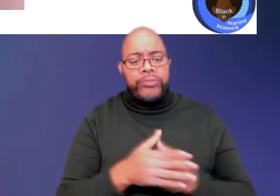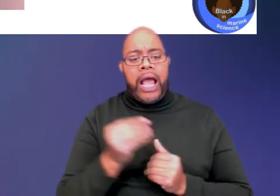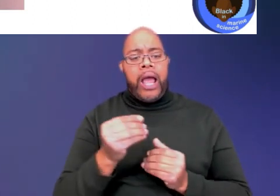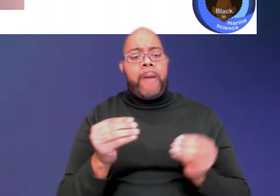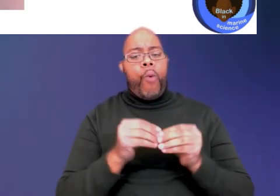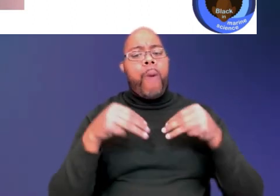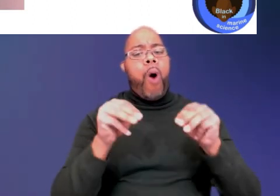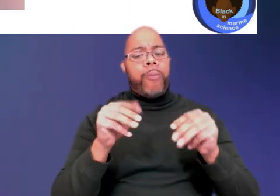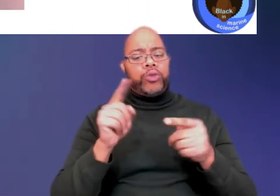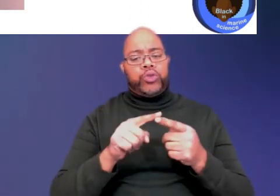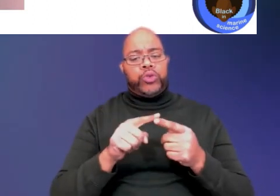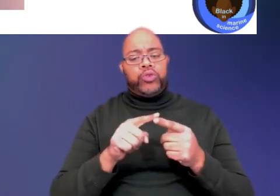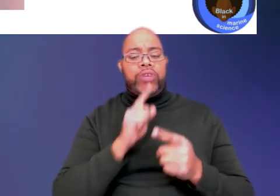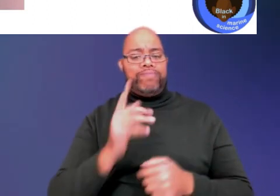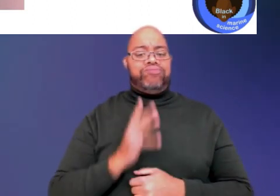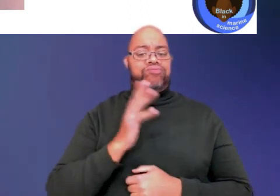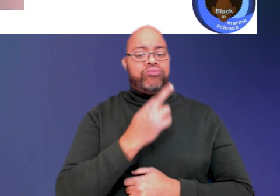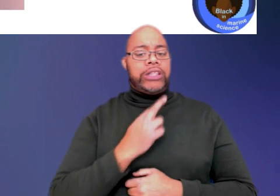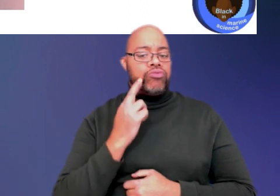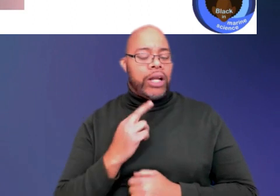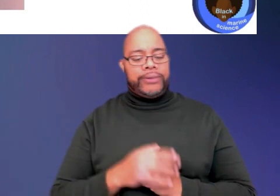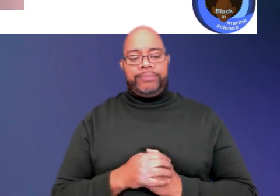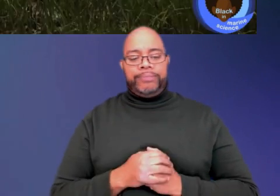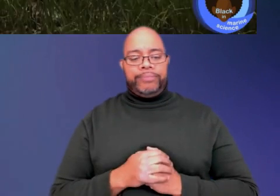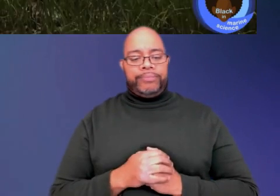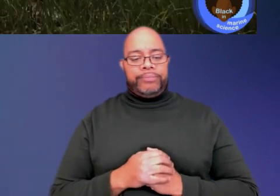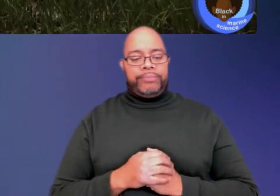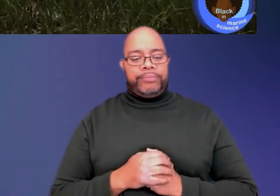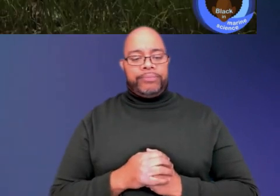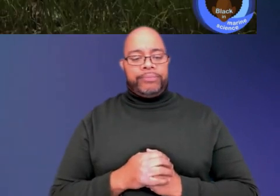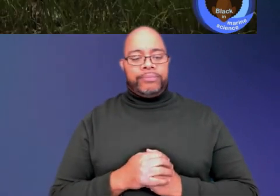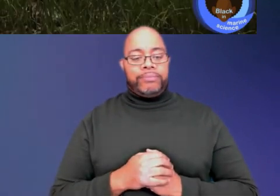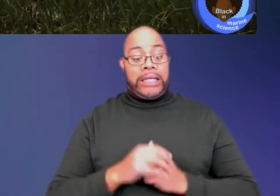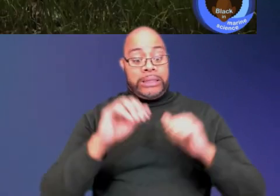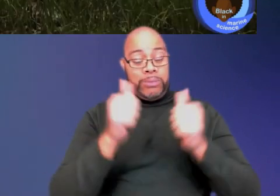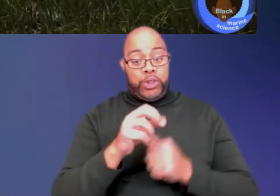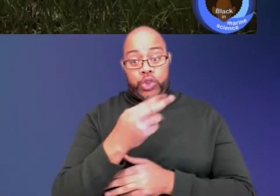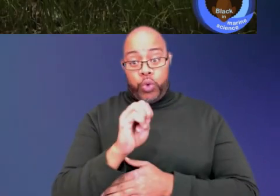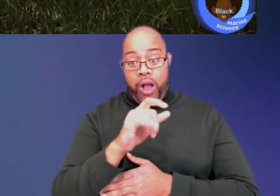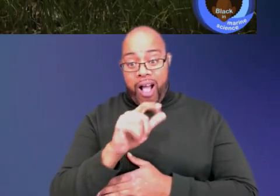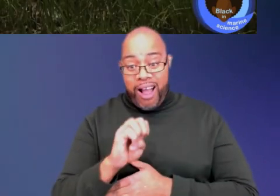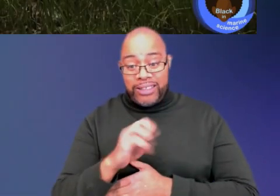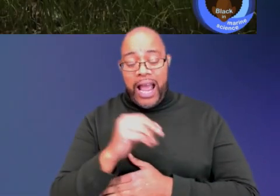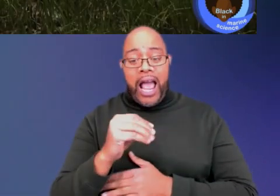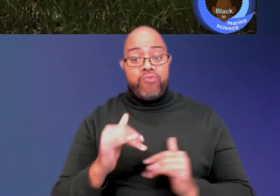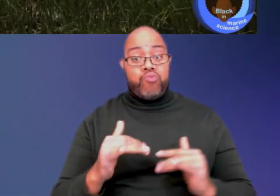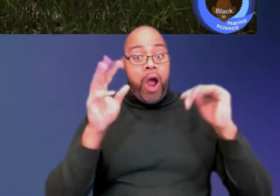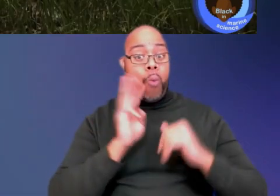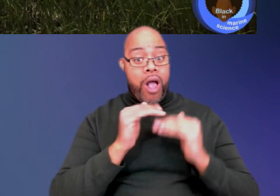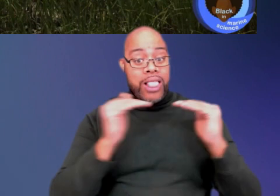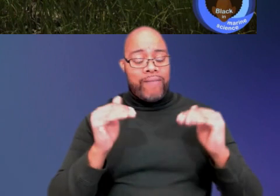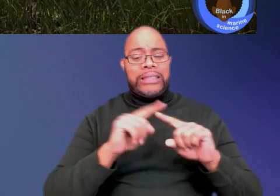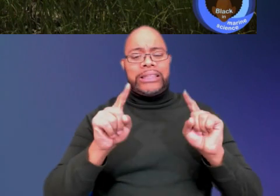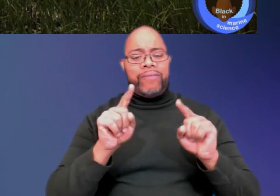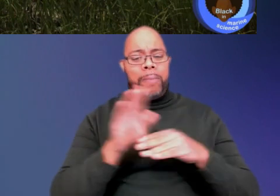more marketable to upscale restaurants. With depleting shorelines and rising sea levels, different